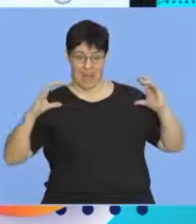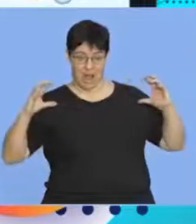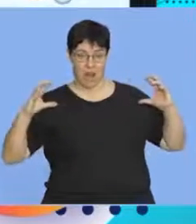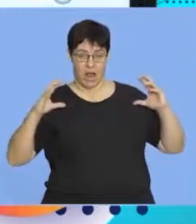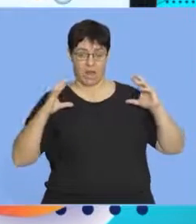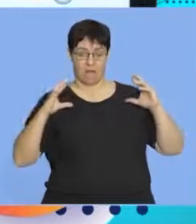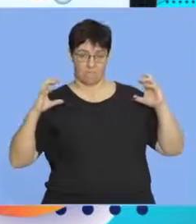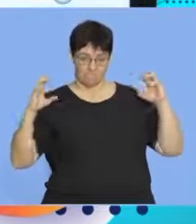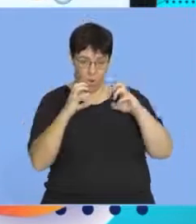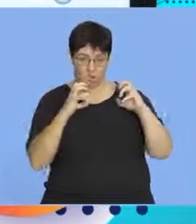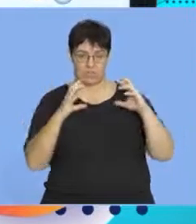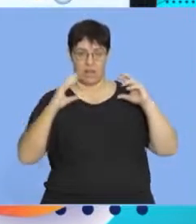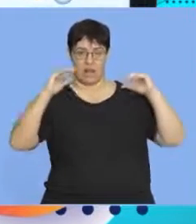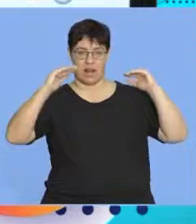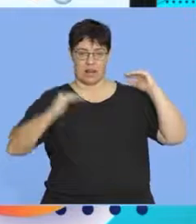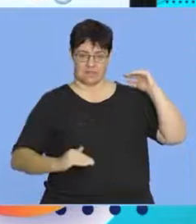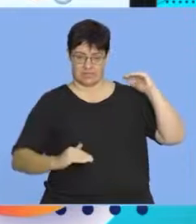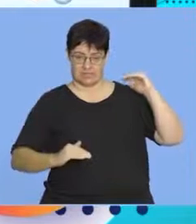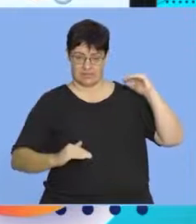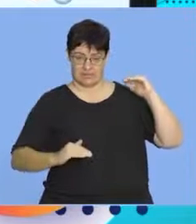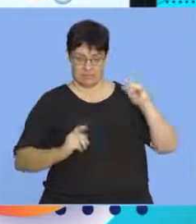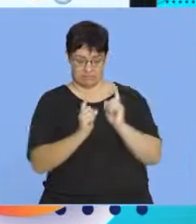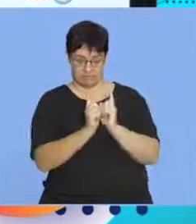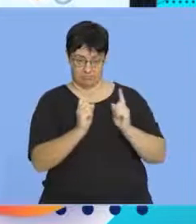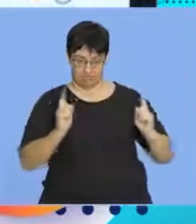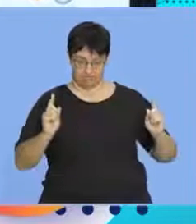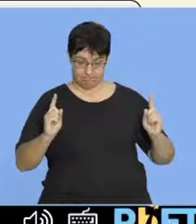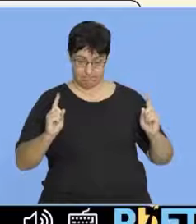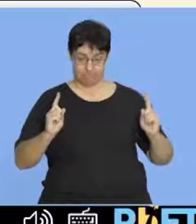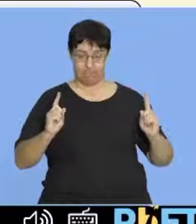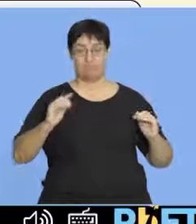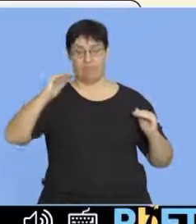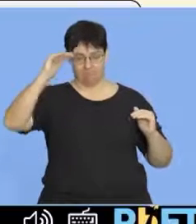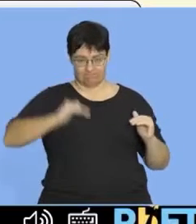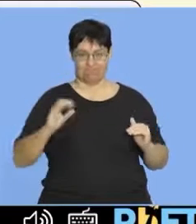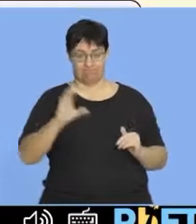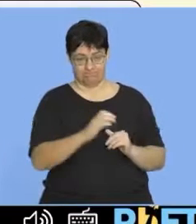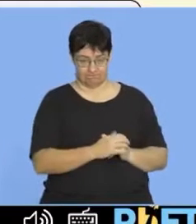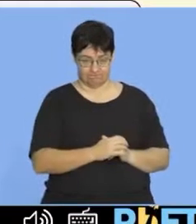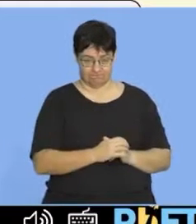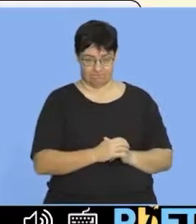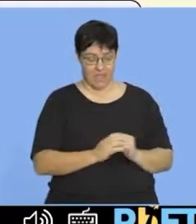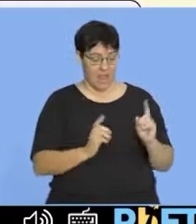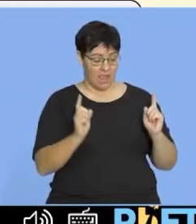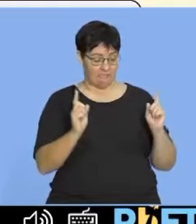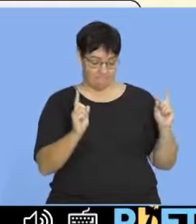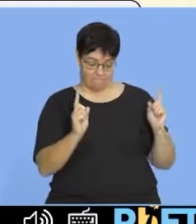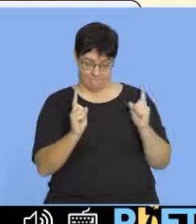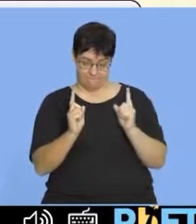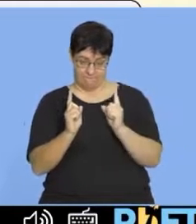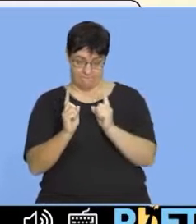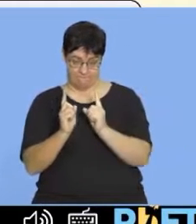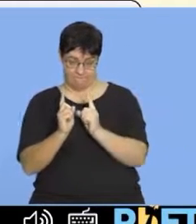gets bigger, the force gets smaller. If I make the distance